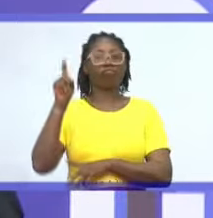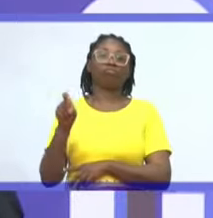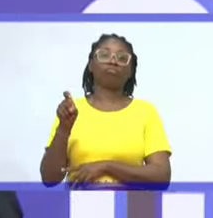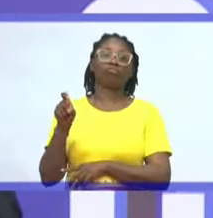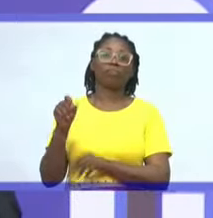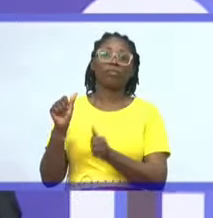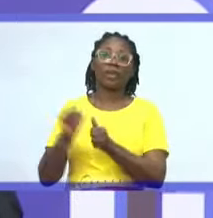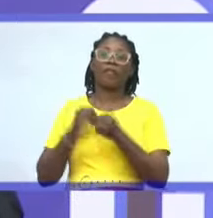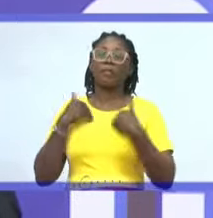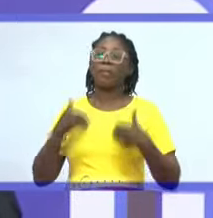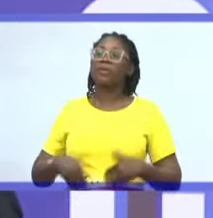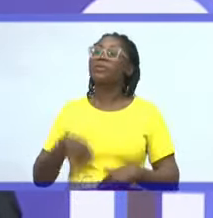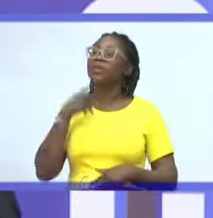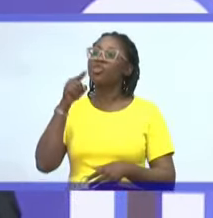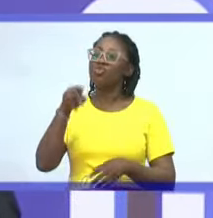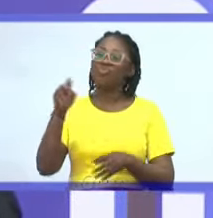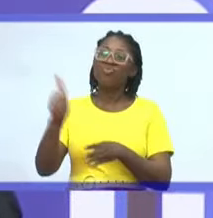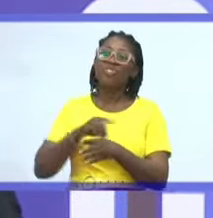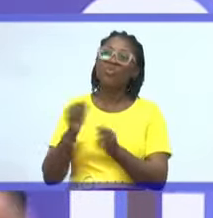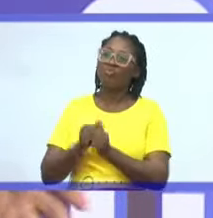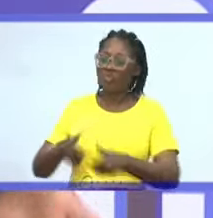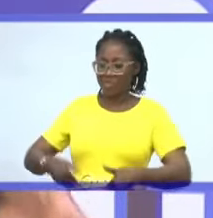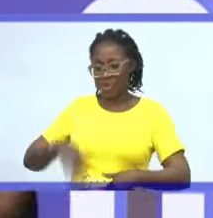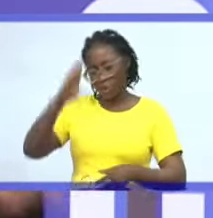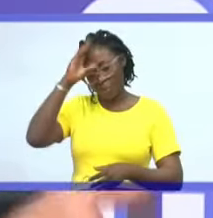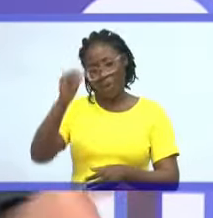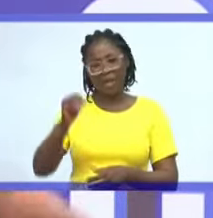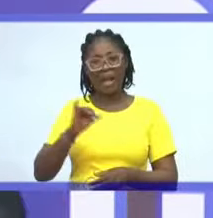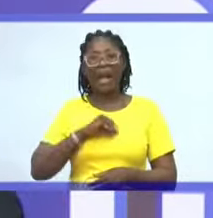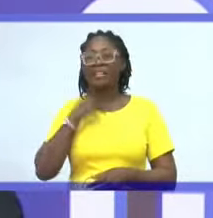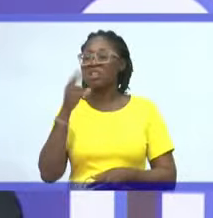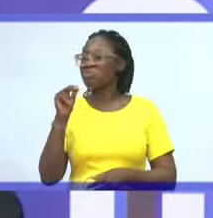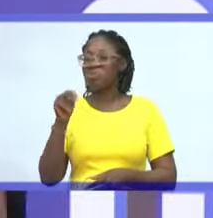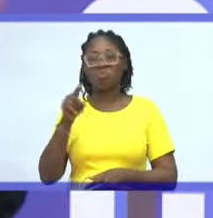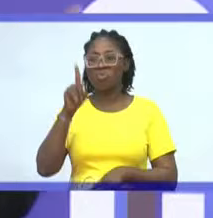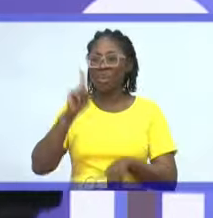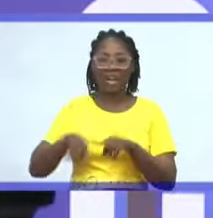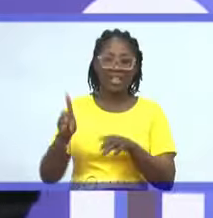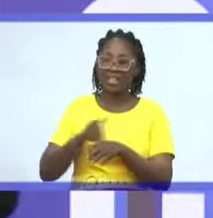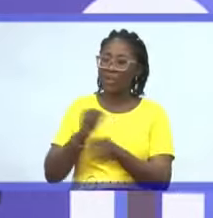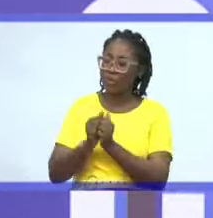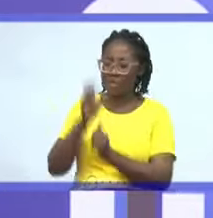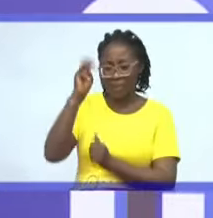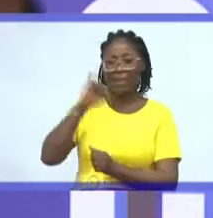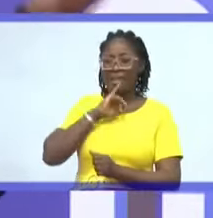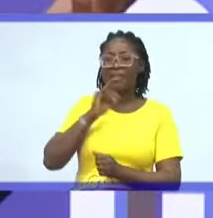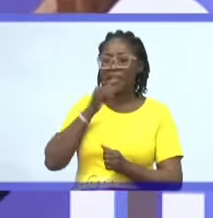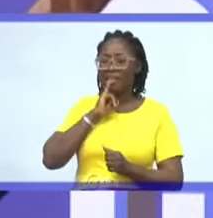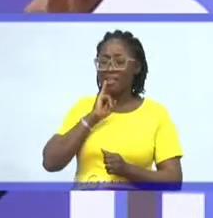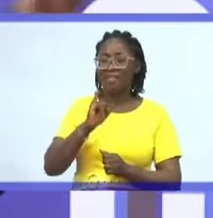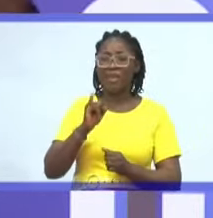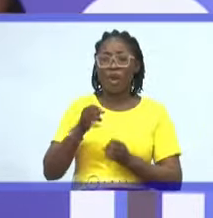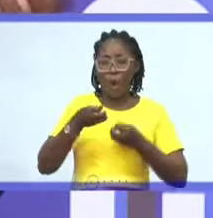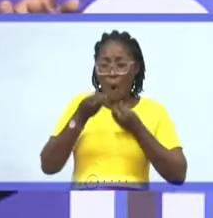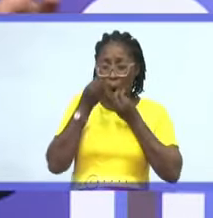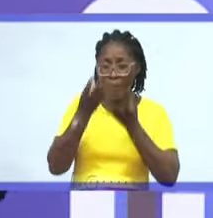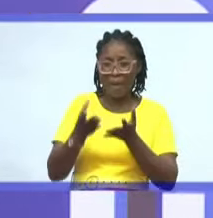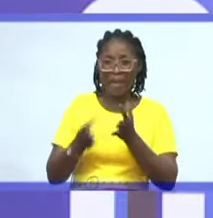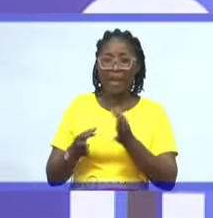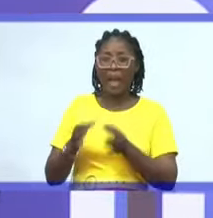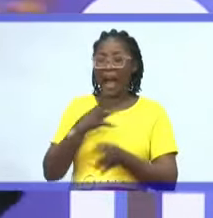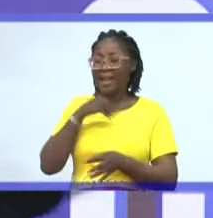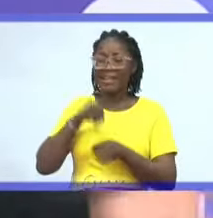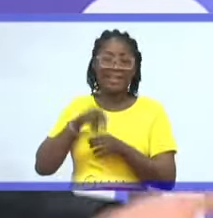Everybody said, we deal with you. I said, no, you can't deal with him. He was just merely obeying orders. And in Nigeria, when you don't know where the next thing will come